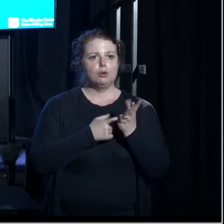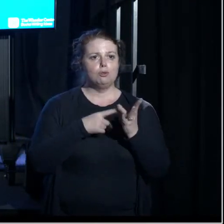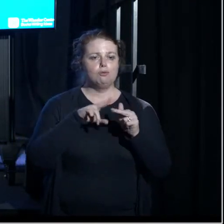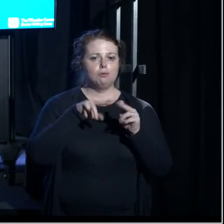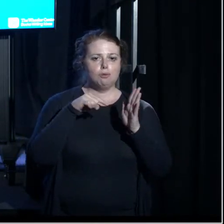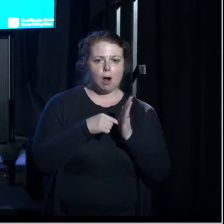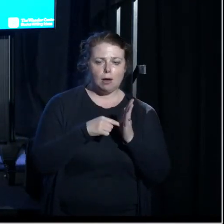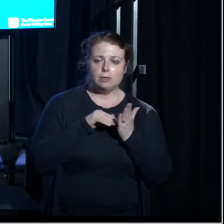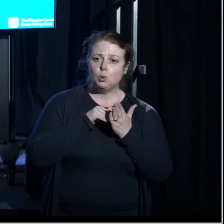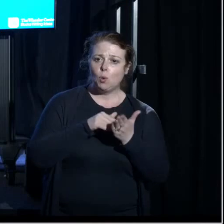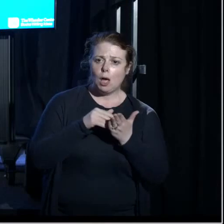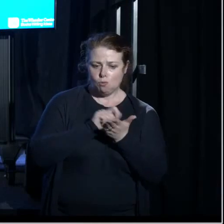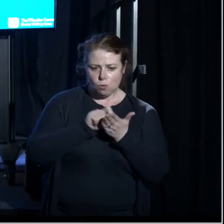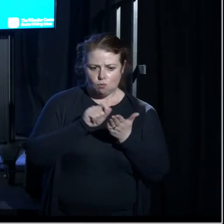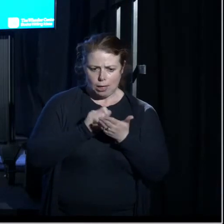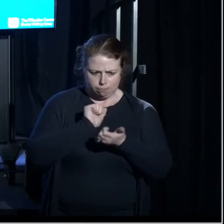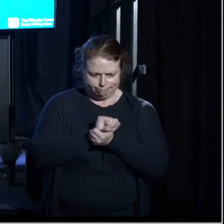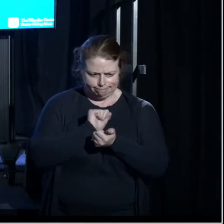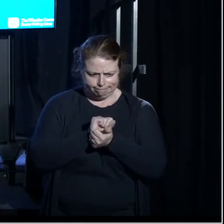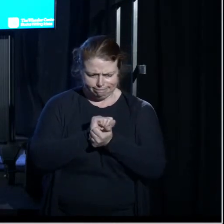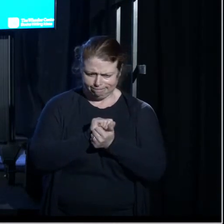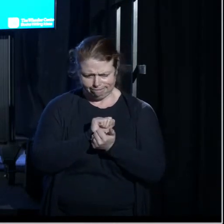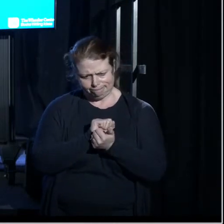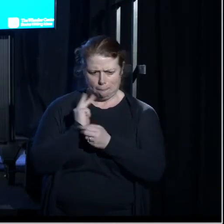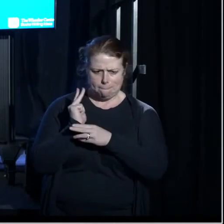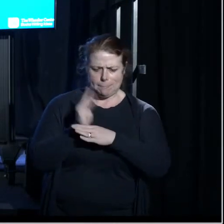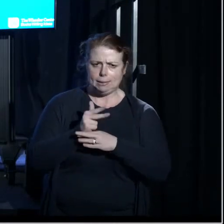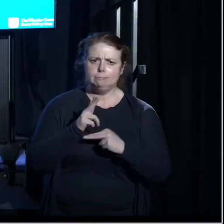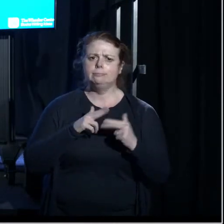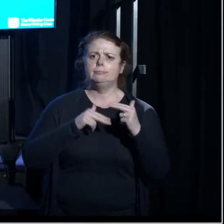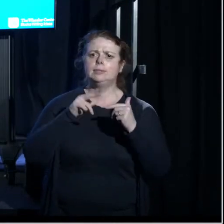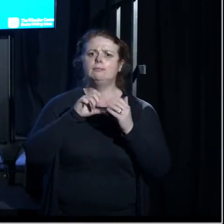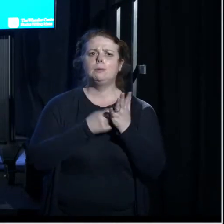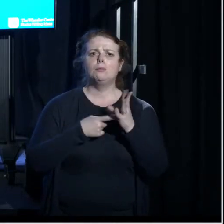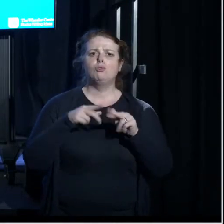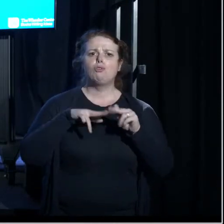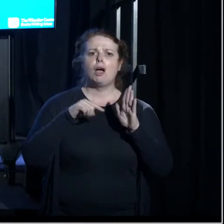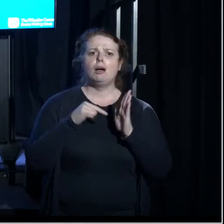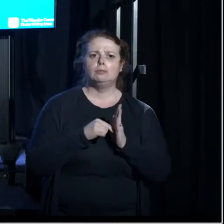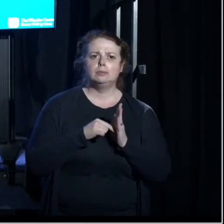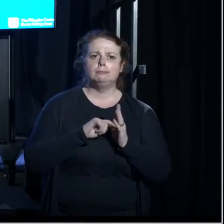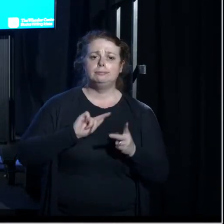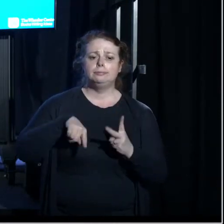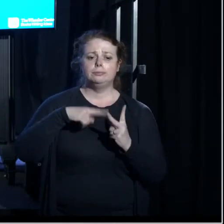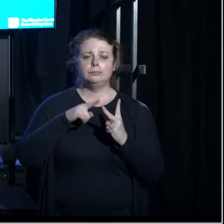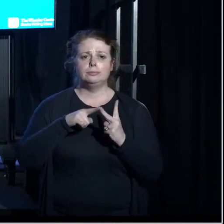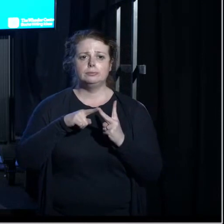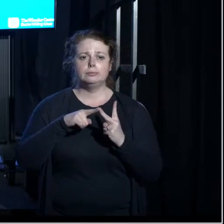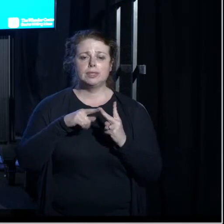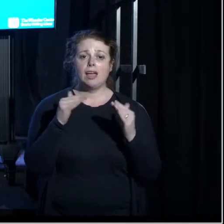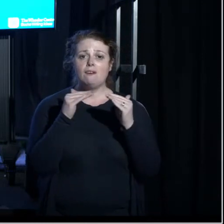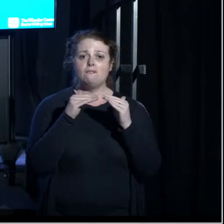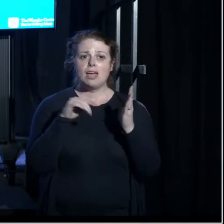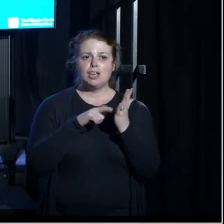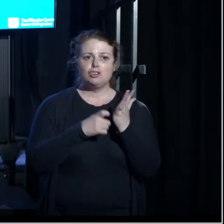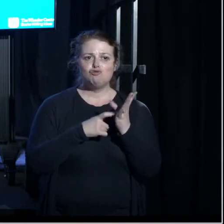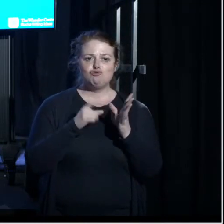writers overcome their blocks and develop their craft. Next up, after Ren, we'll have some of our Fair Trade